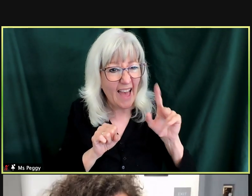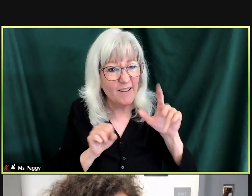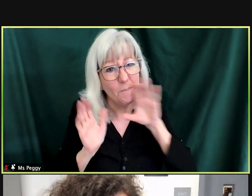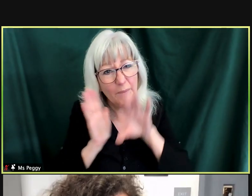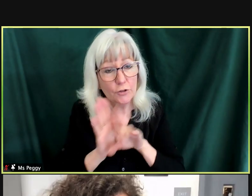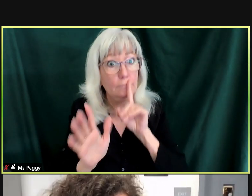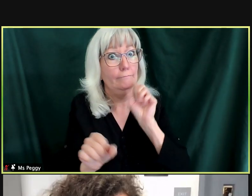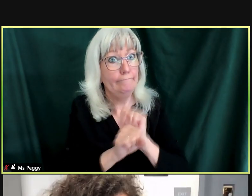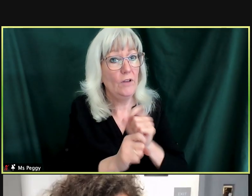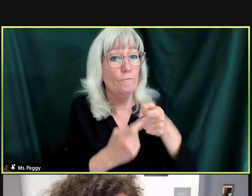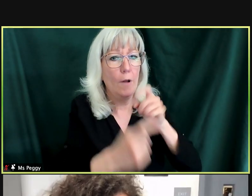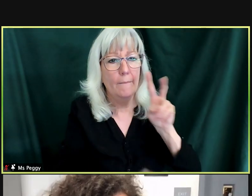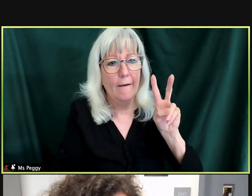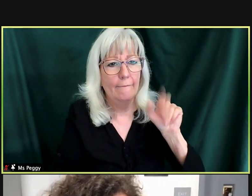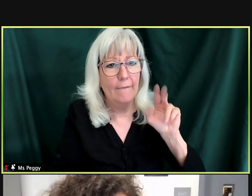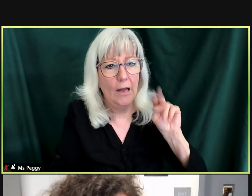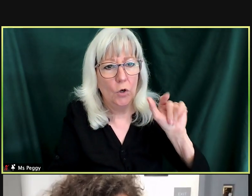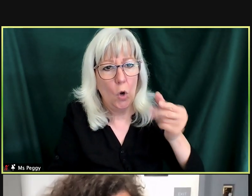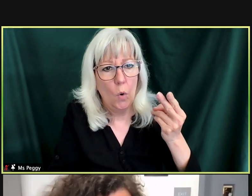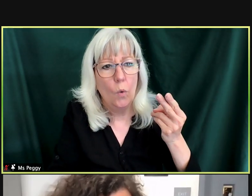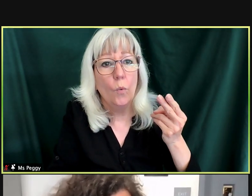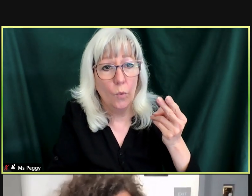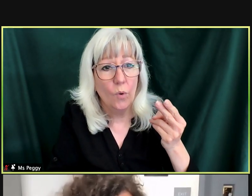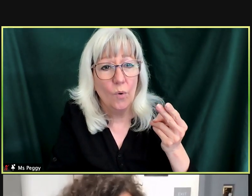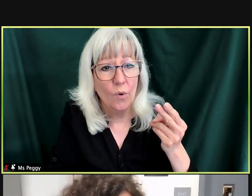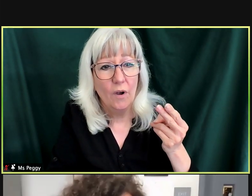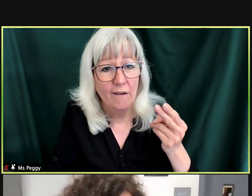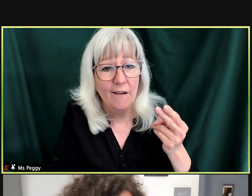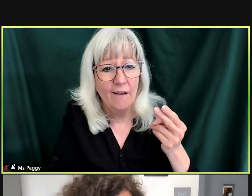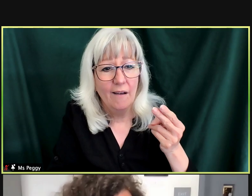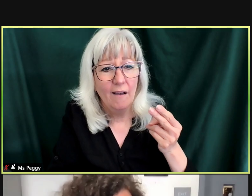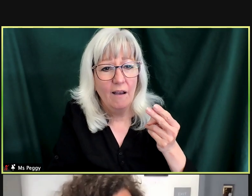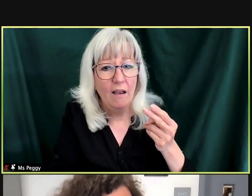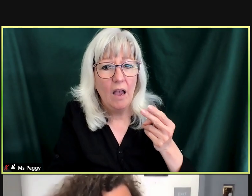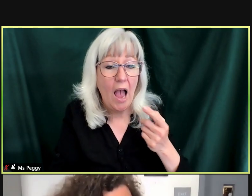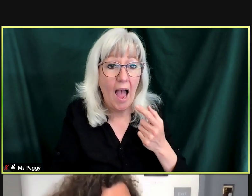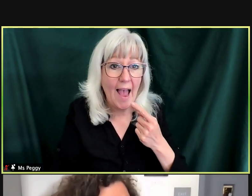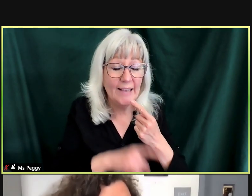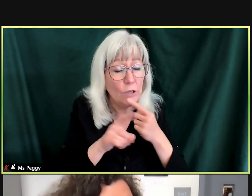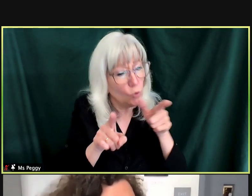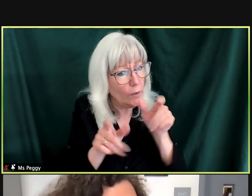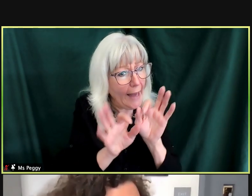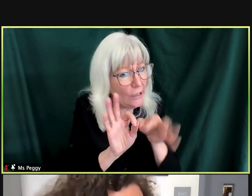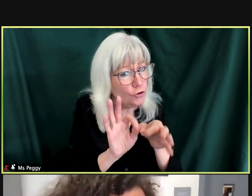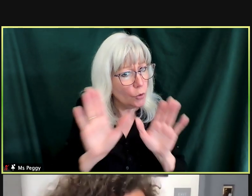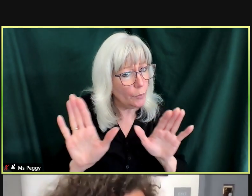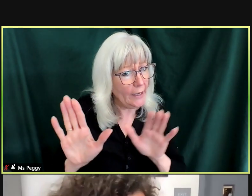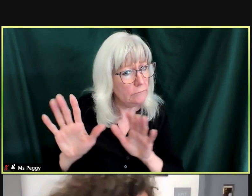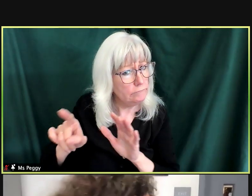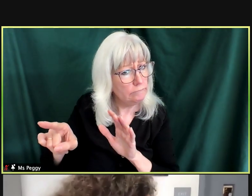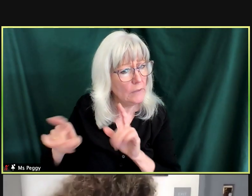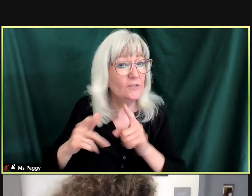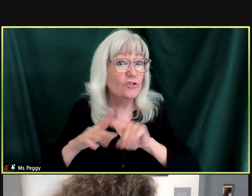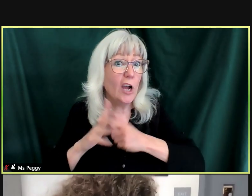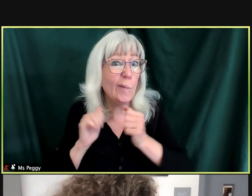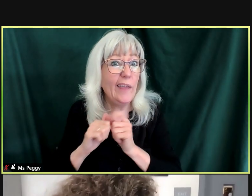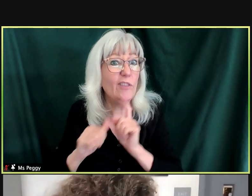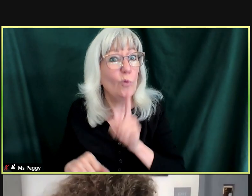artist interpretation. Like like I gave you that you can interpret. You have to make sure that you're getting real Van